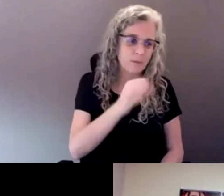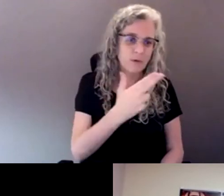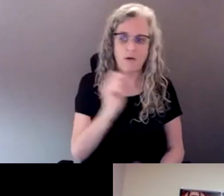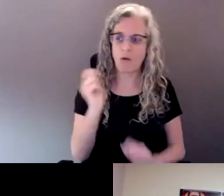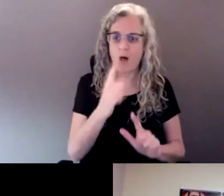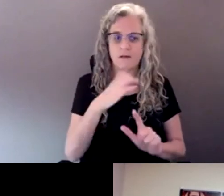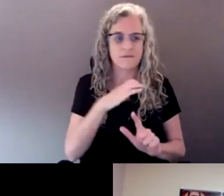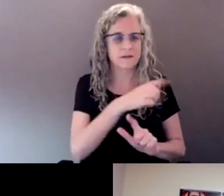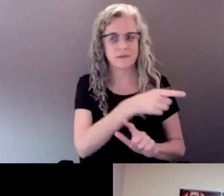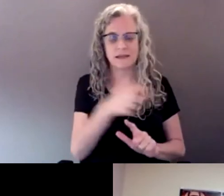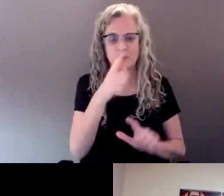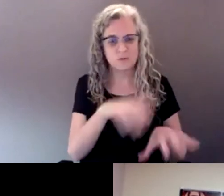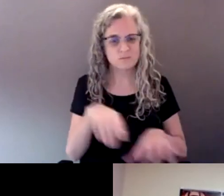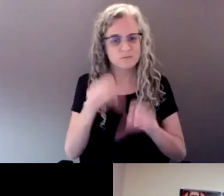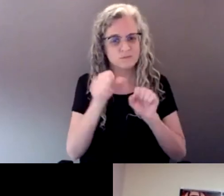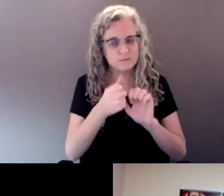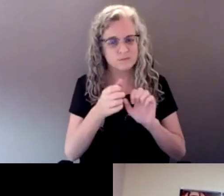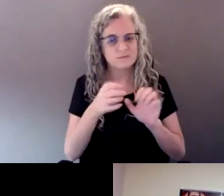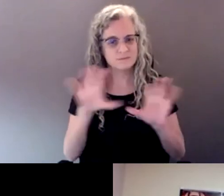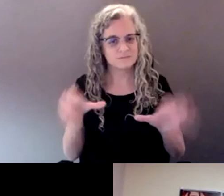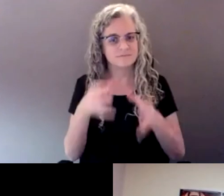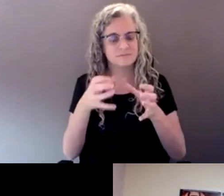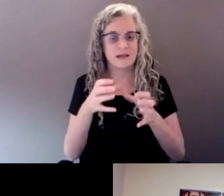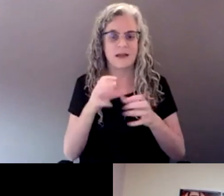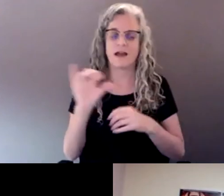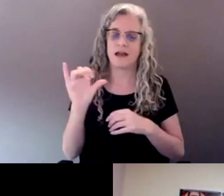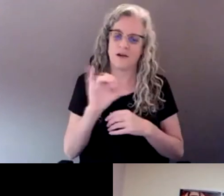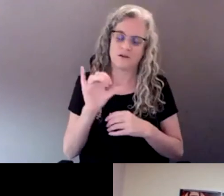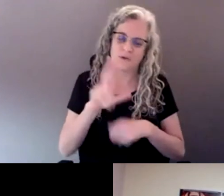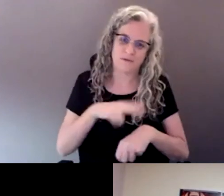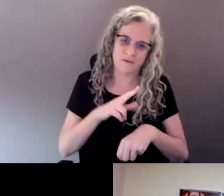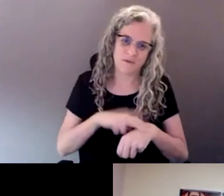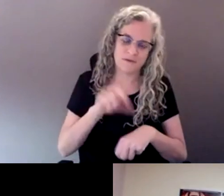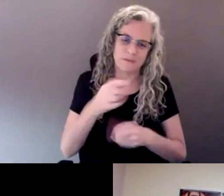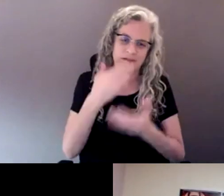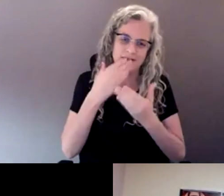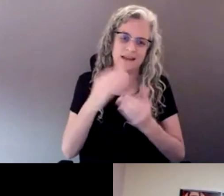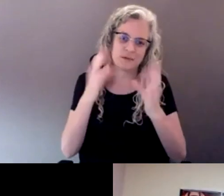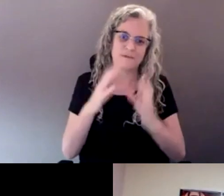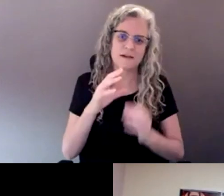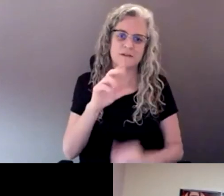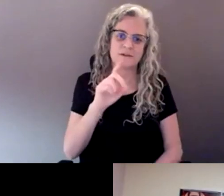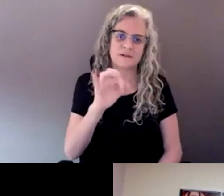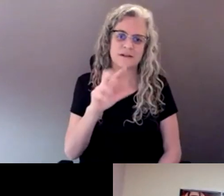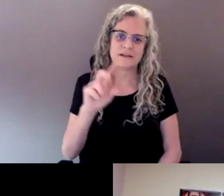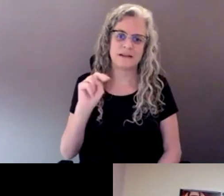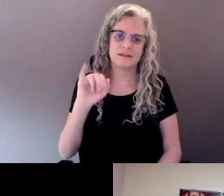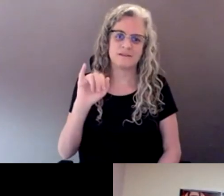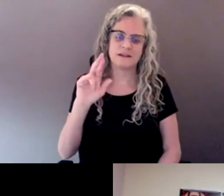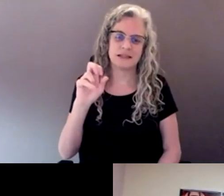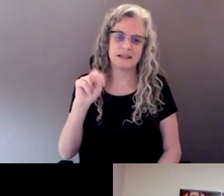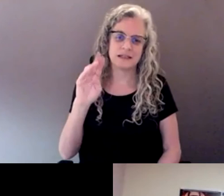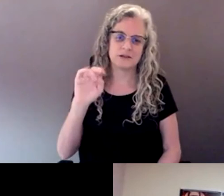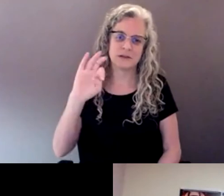this possible. And tonight, above all, I would like to thank Professor David Nirenberg, who has reminded